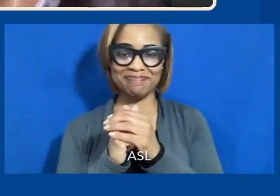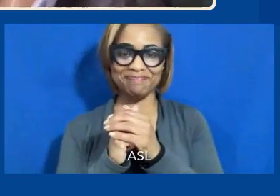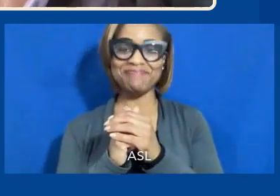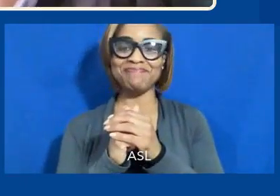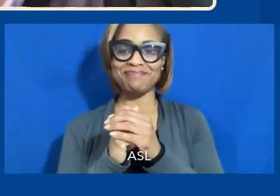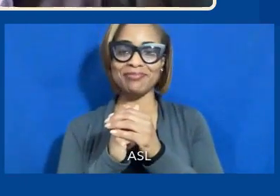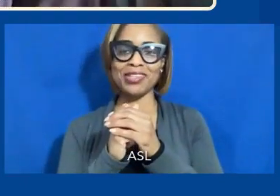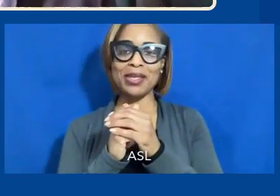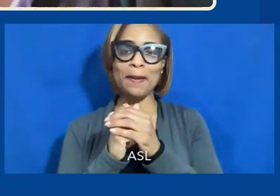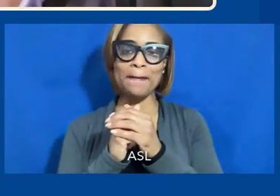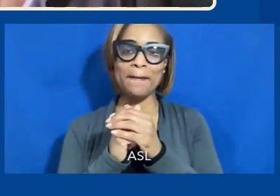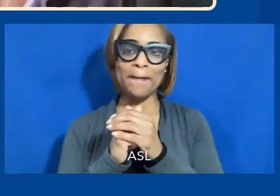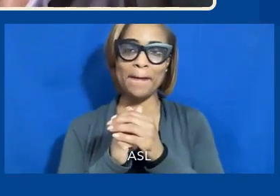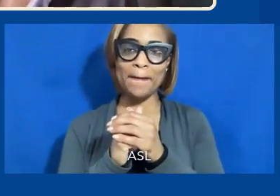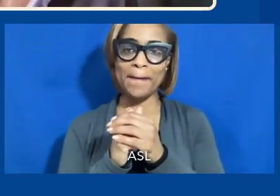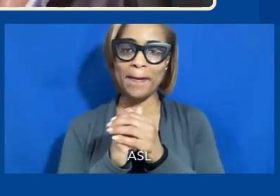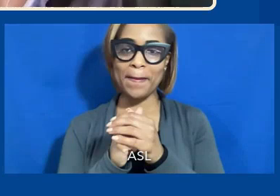us.